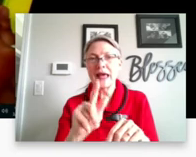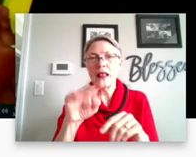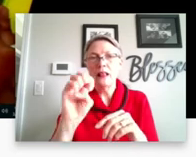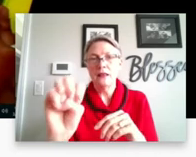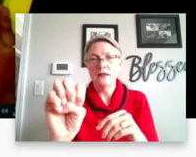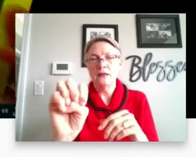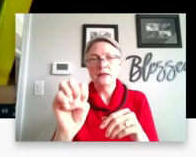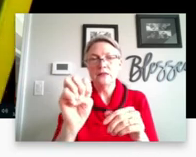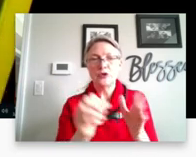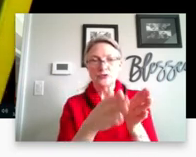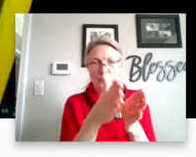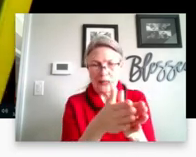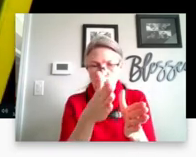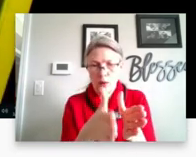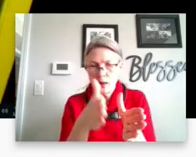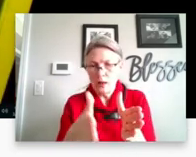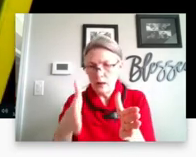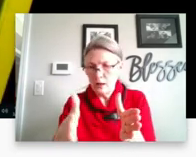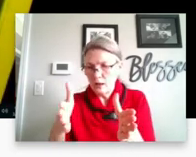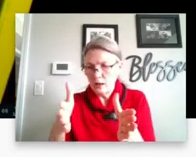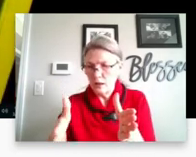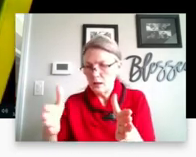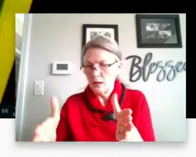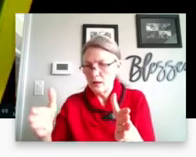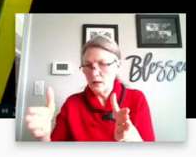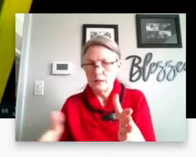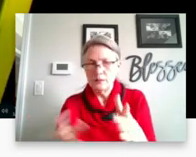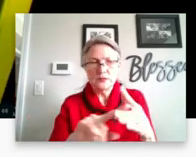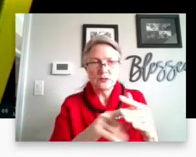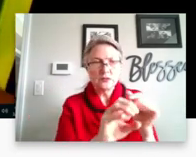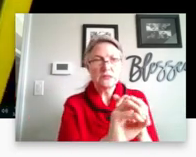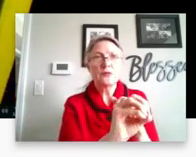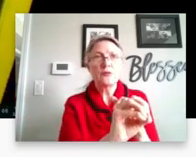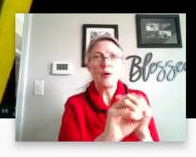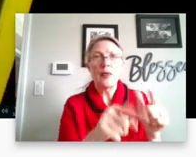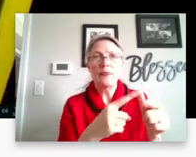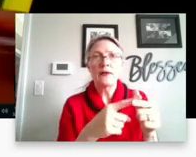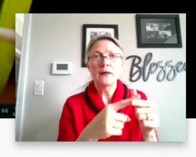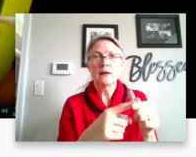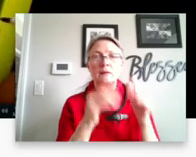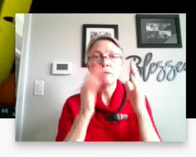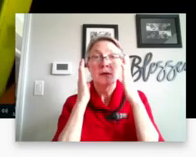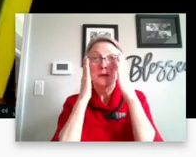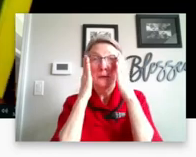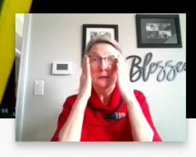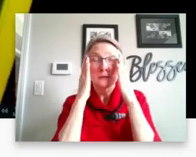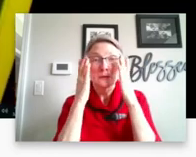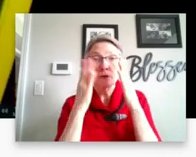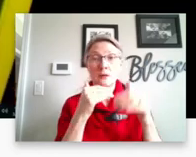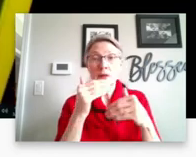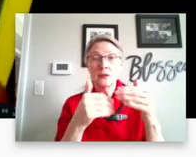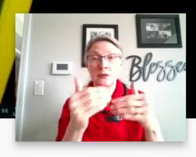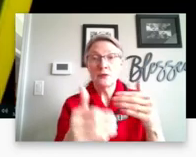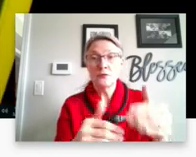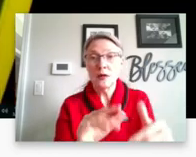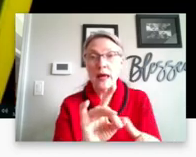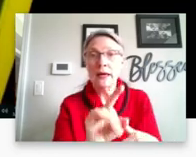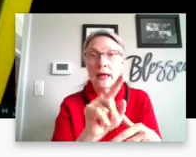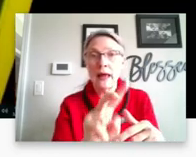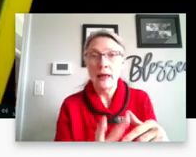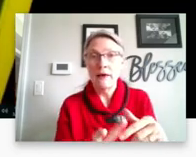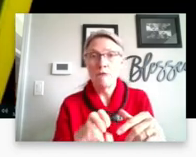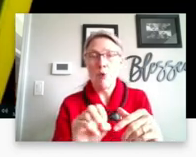plot is also equal. So I'm going to start at 0, and then I'm going to work my way up to 8.5 or